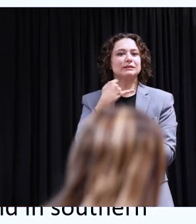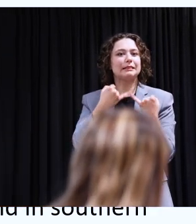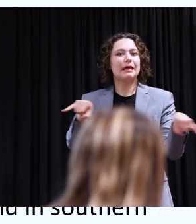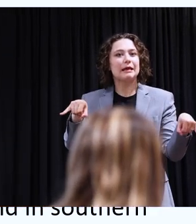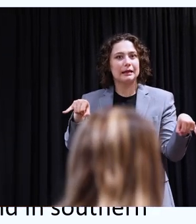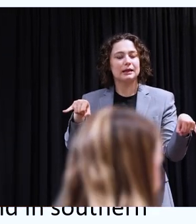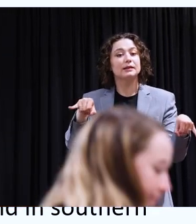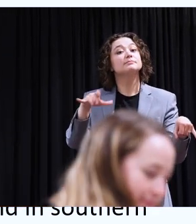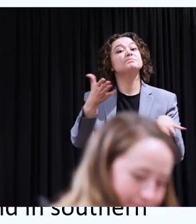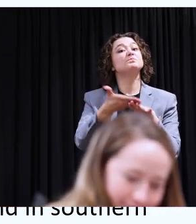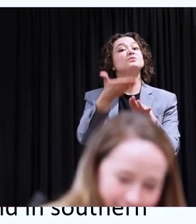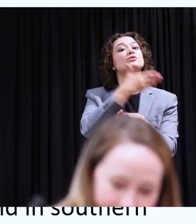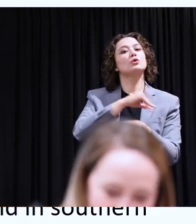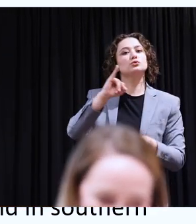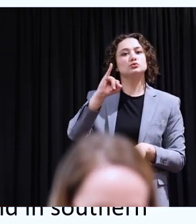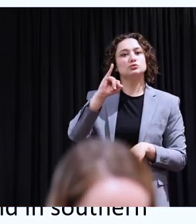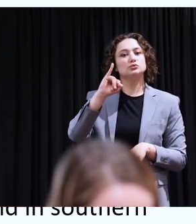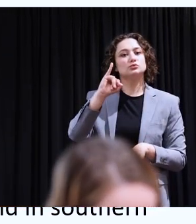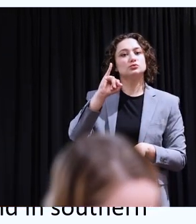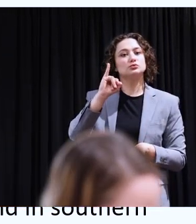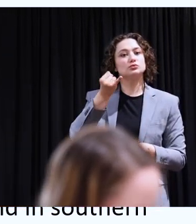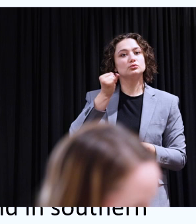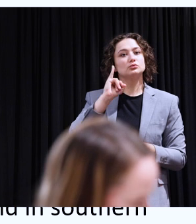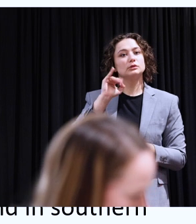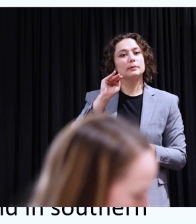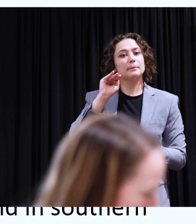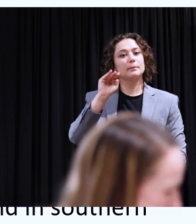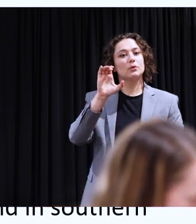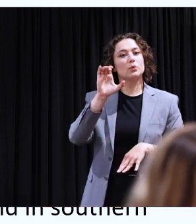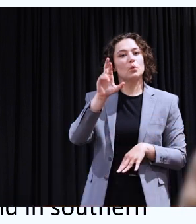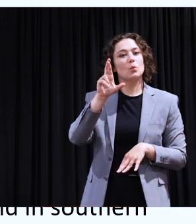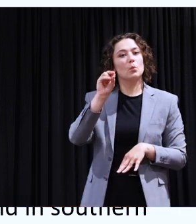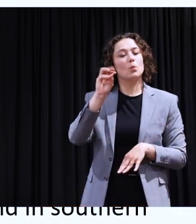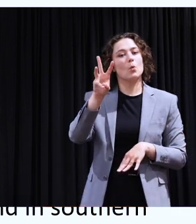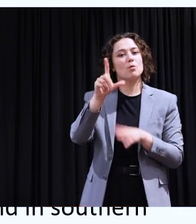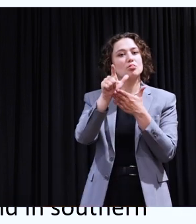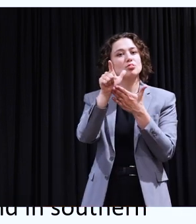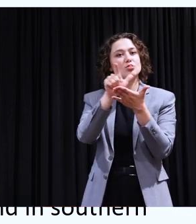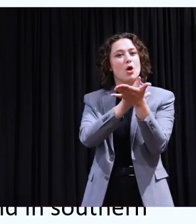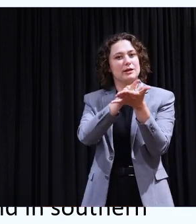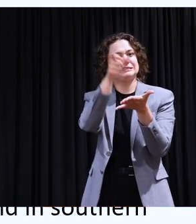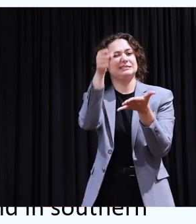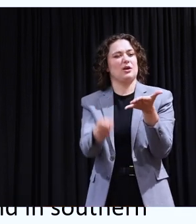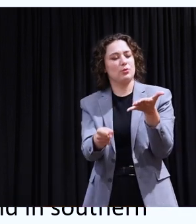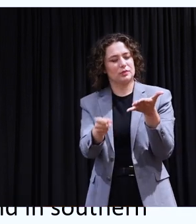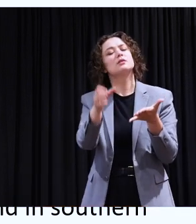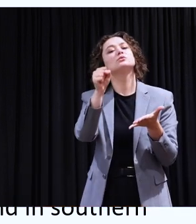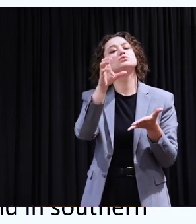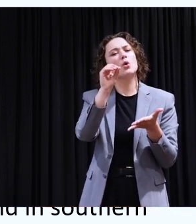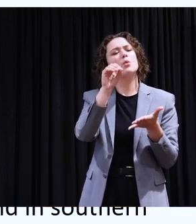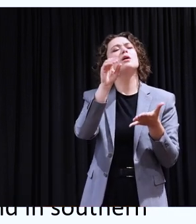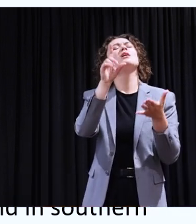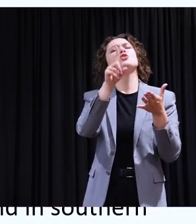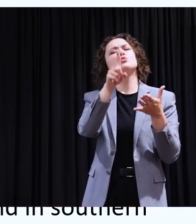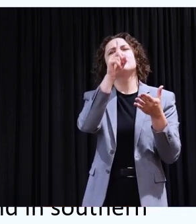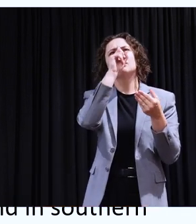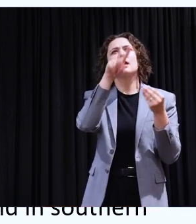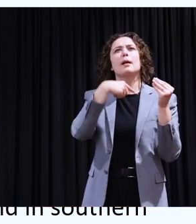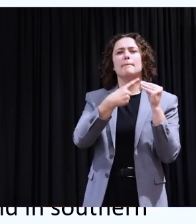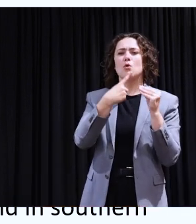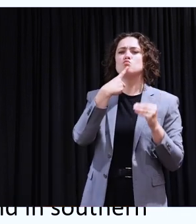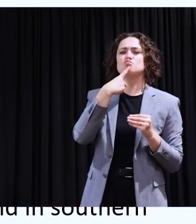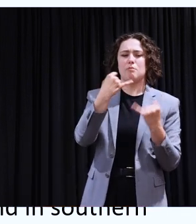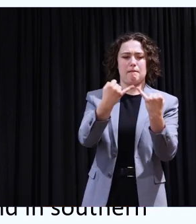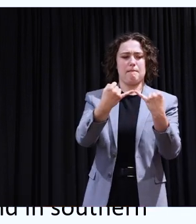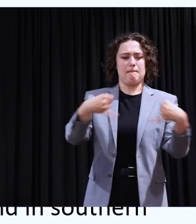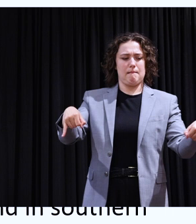we also had across the nation at the time is redlining, and that was more covert. So as you think about redlining, you think about,